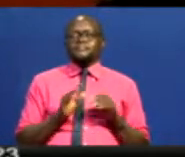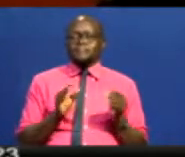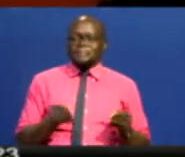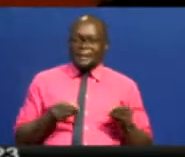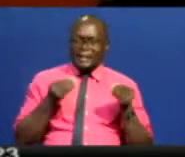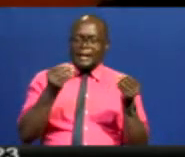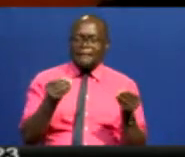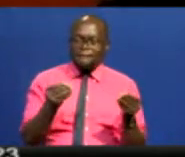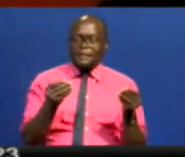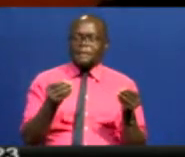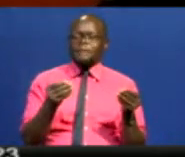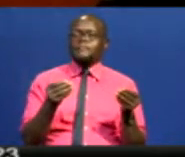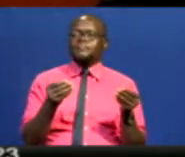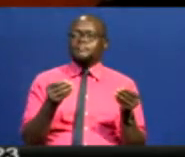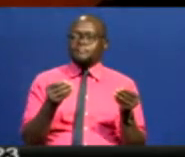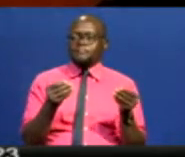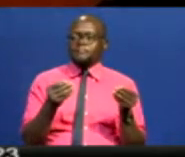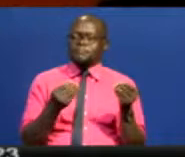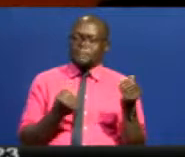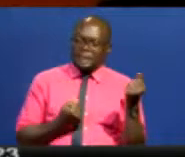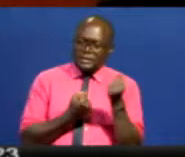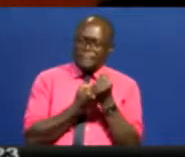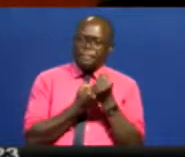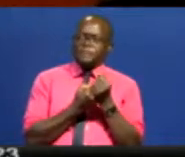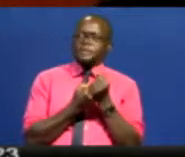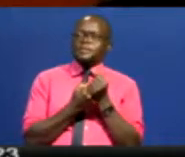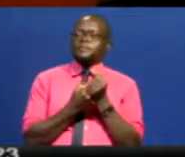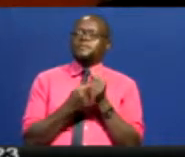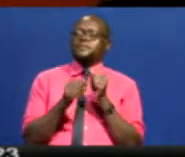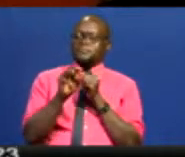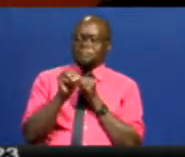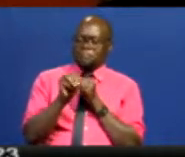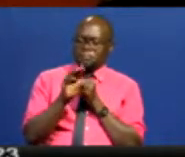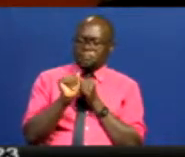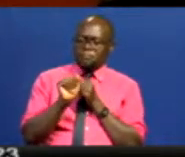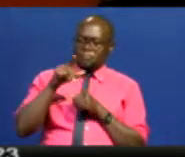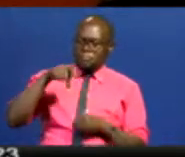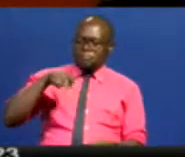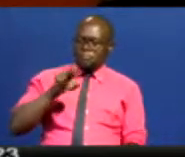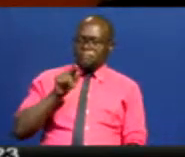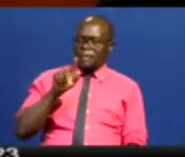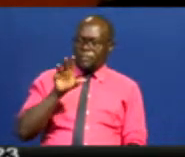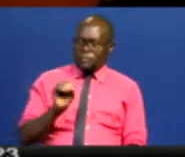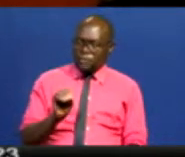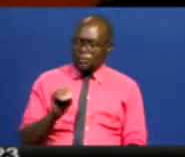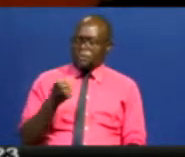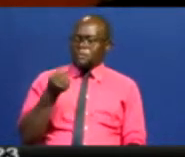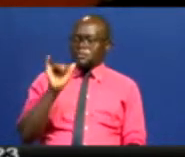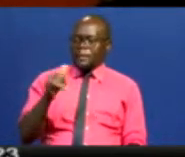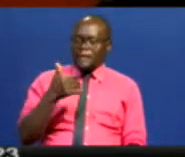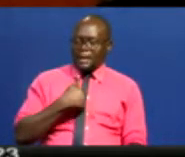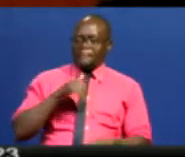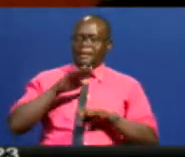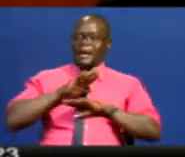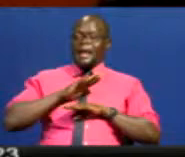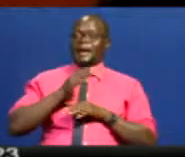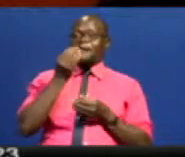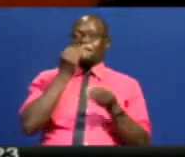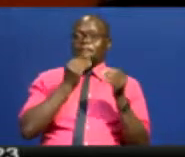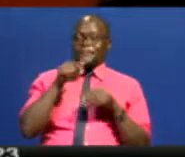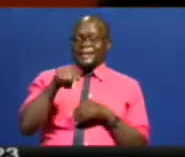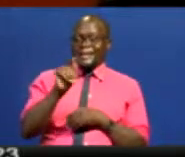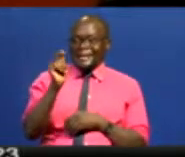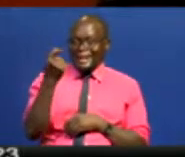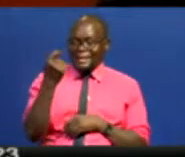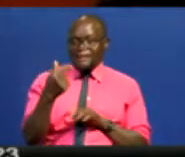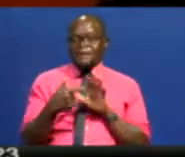giving credit and also supporting the Maputo Declaration so that we have enough food. In this country,